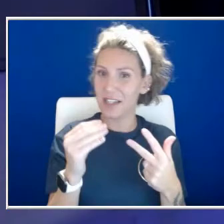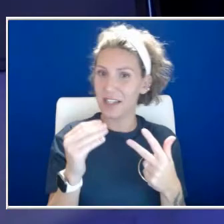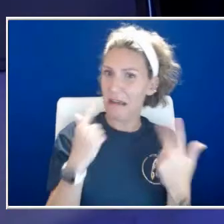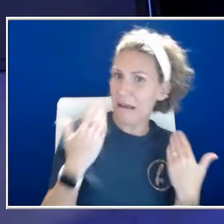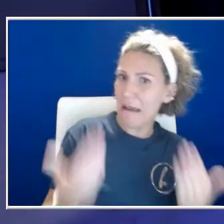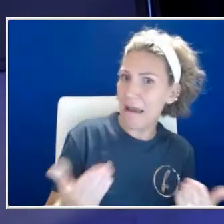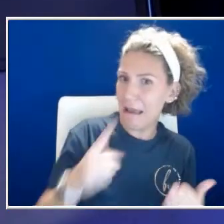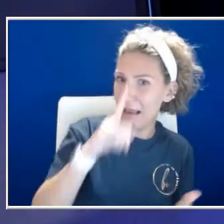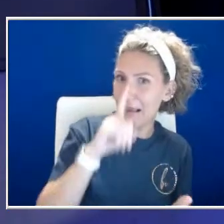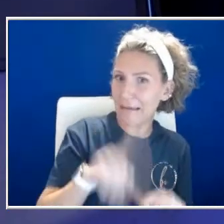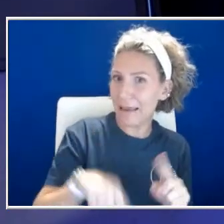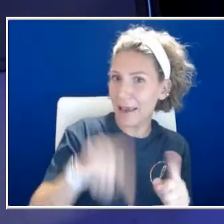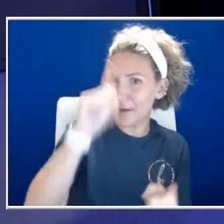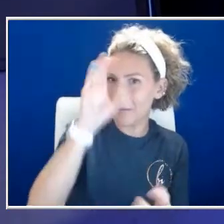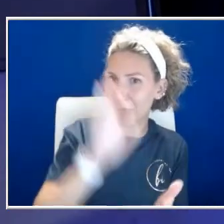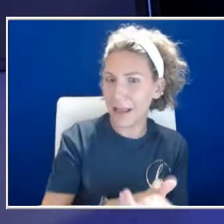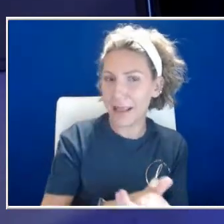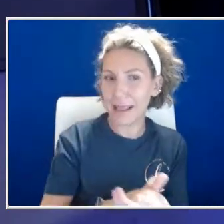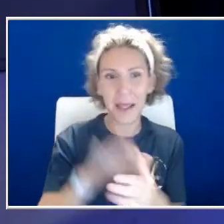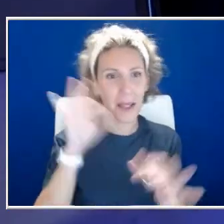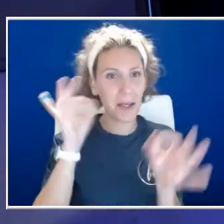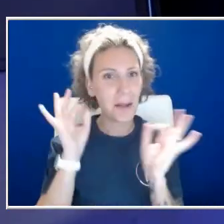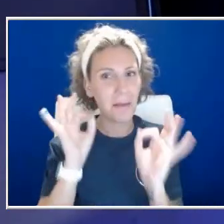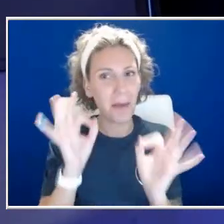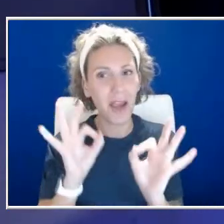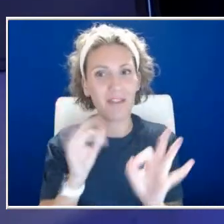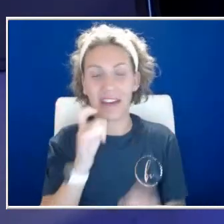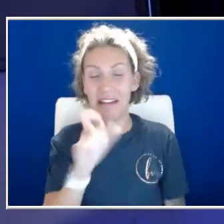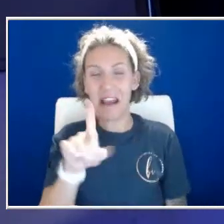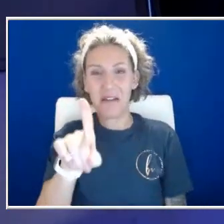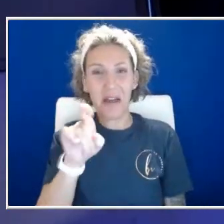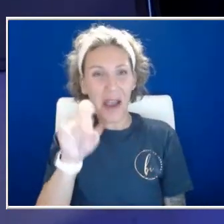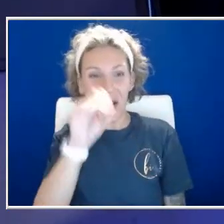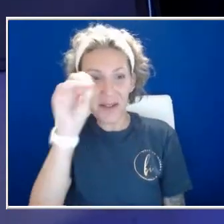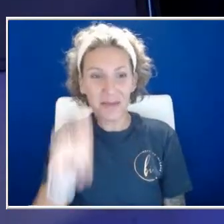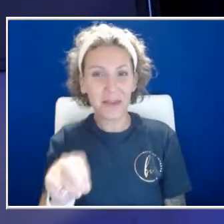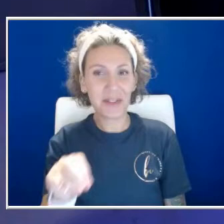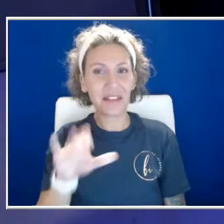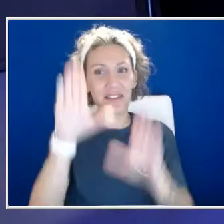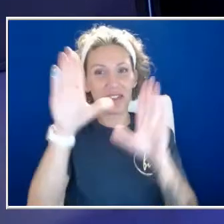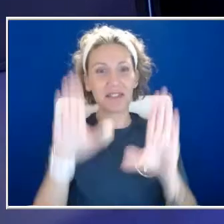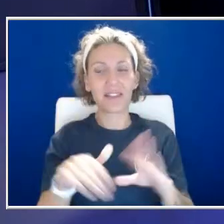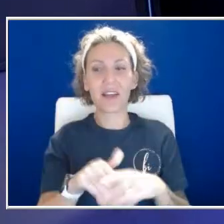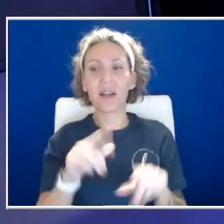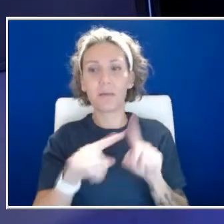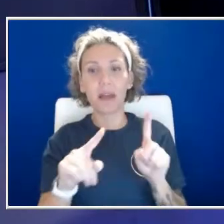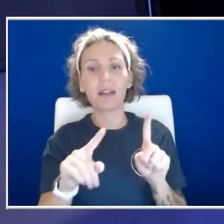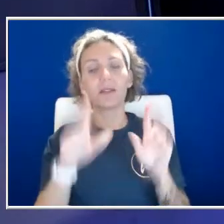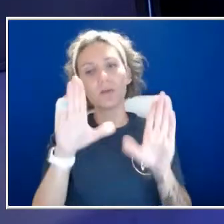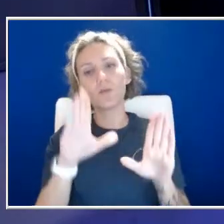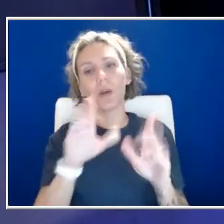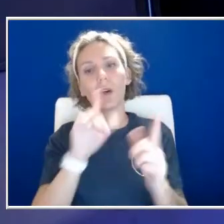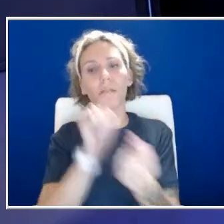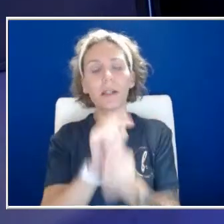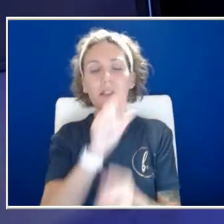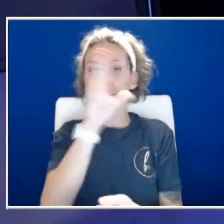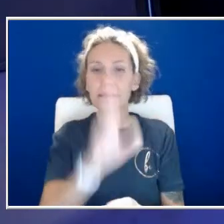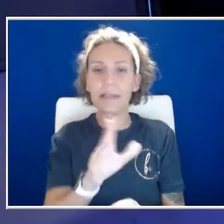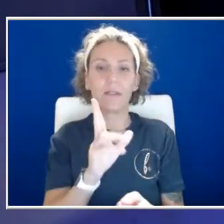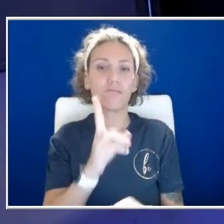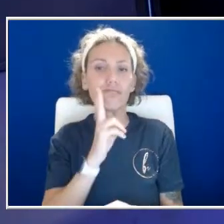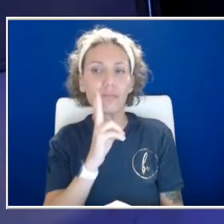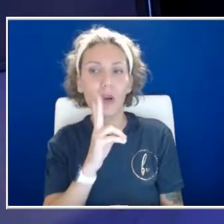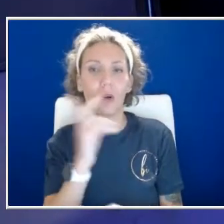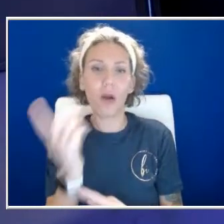Hello. perfect I'm not patient. 100%, but I'm trying. That's outstanding. It's great when you meet a patient, though, who never smoked and always was Mediterranean.